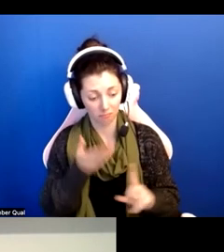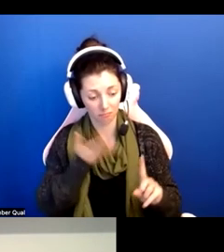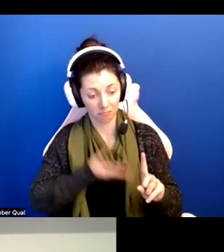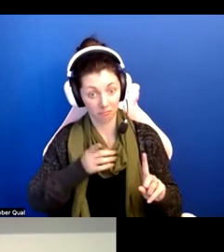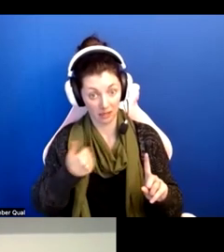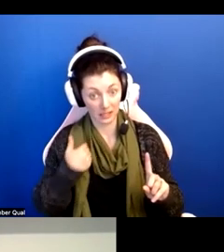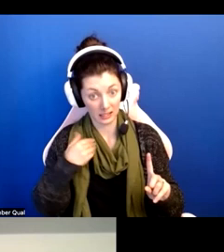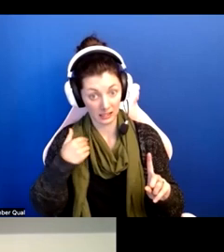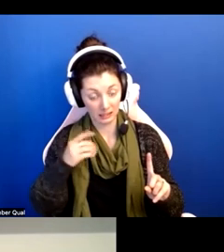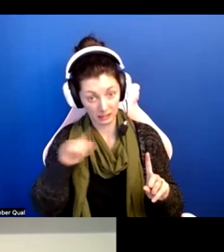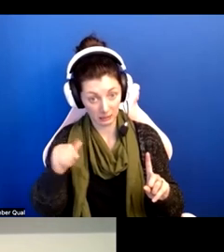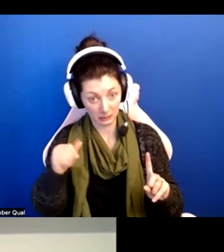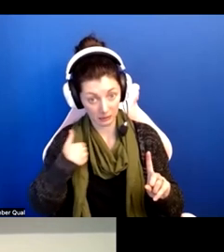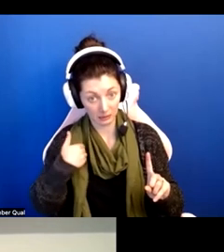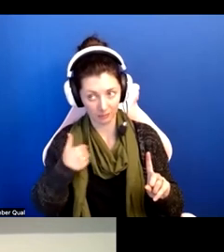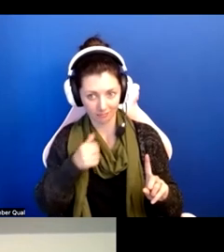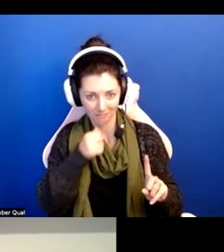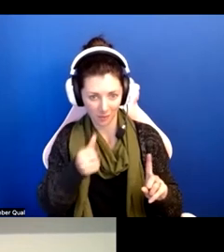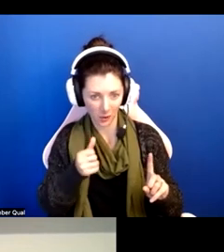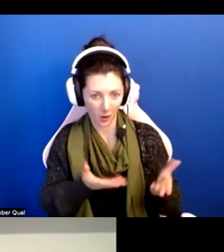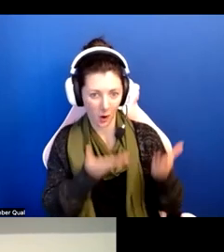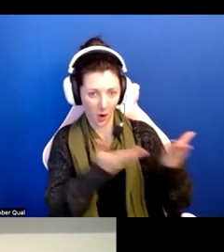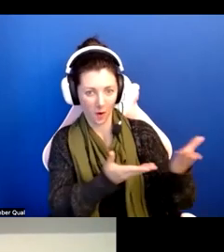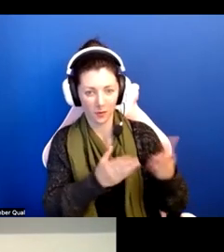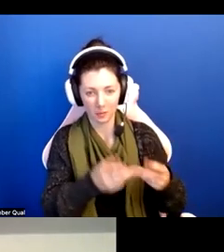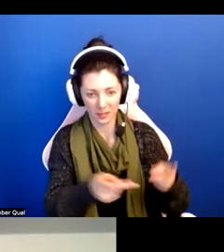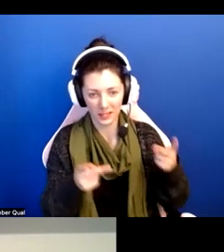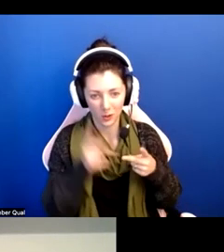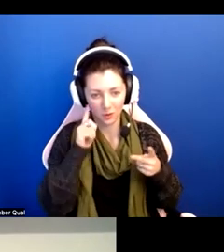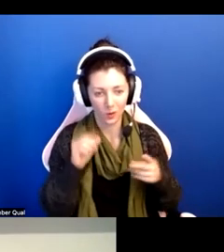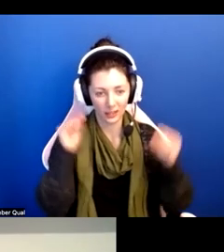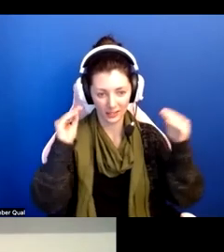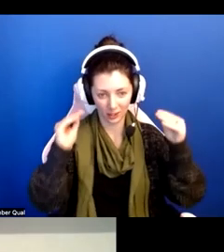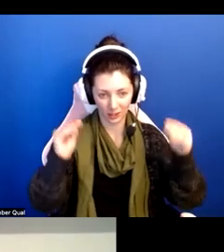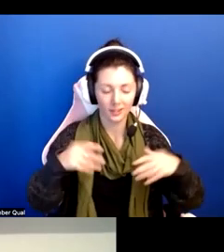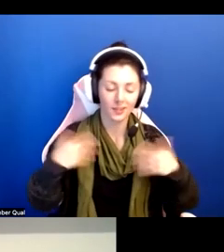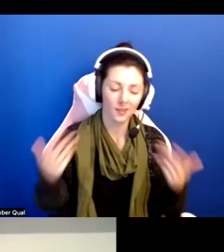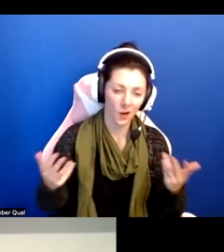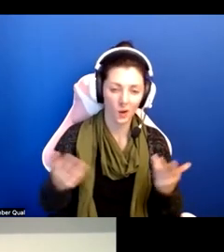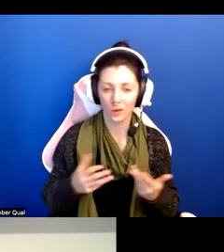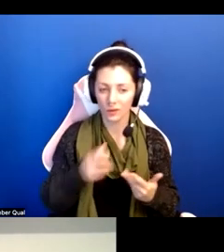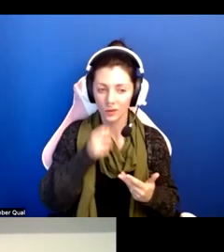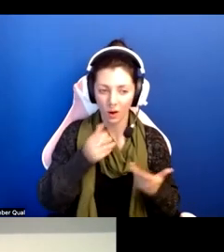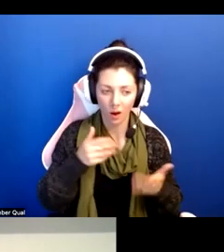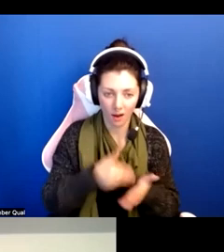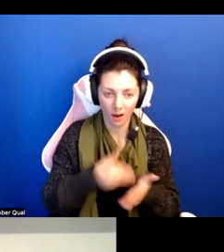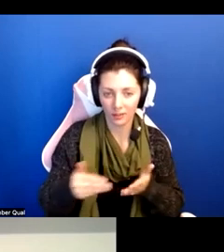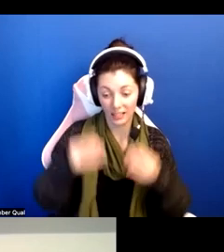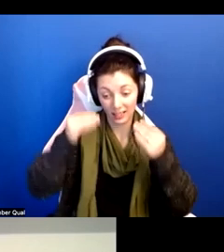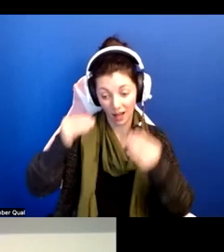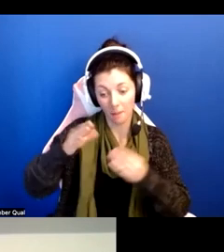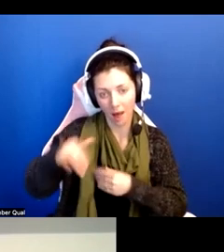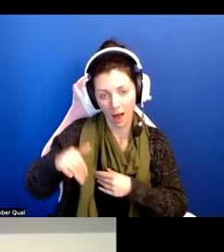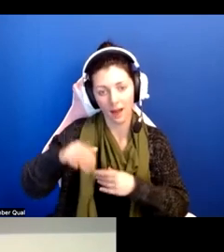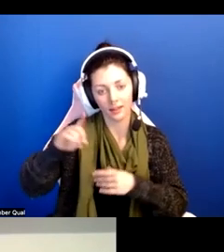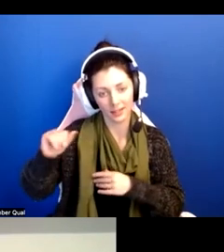or when you are a disabled artist, you often learn from a non-disabled artist. So Rotations asks different